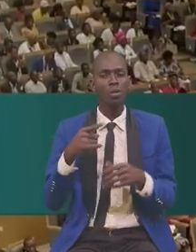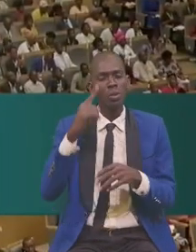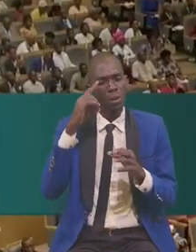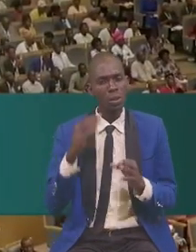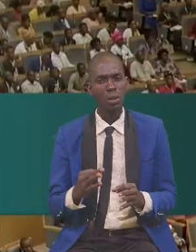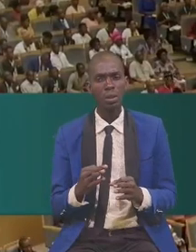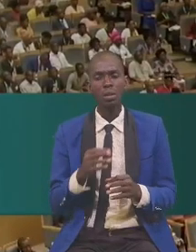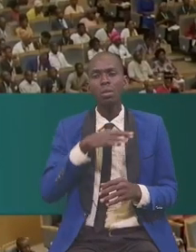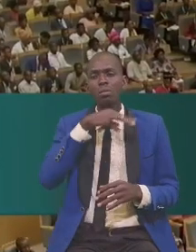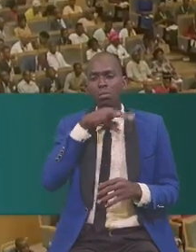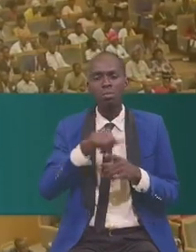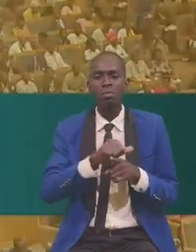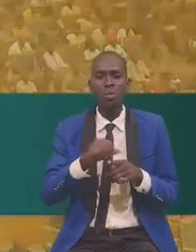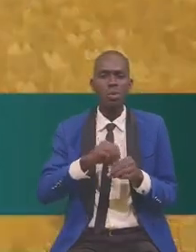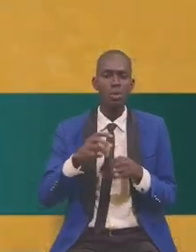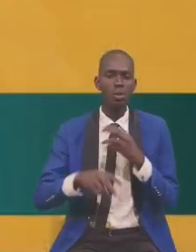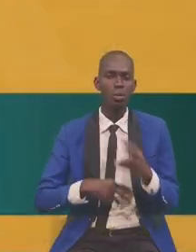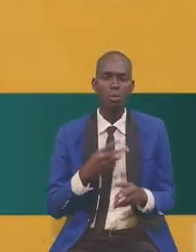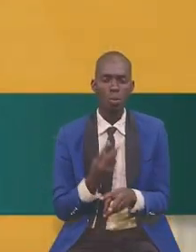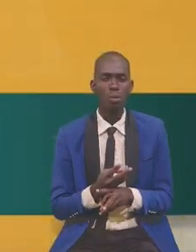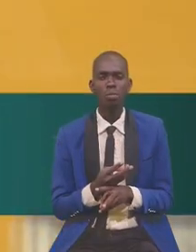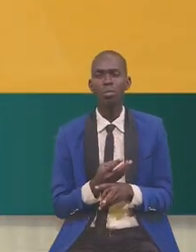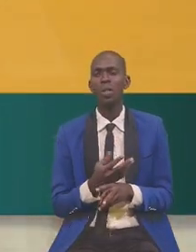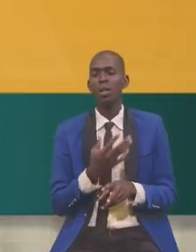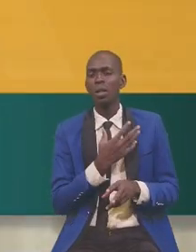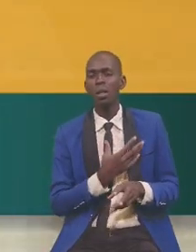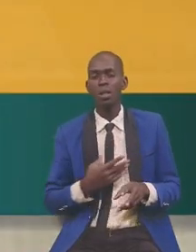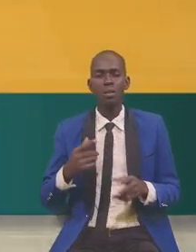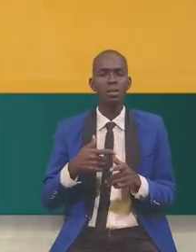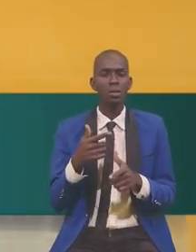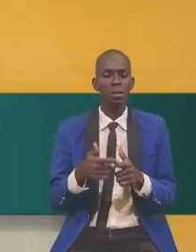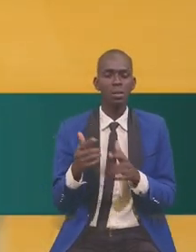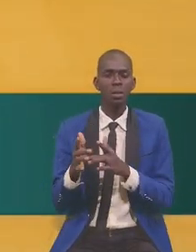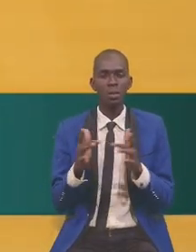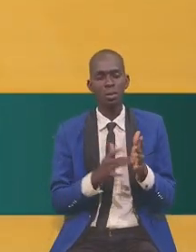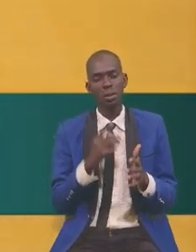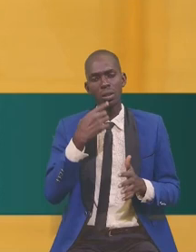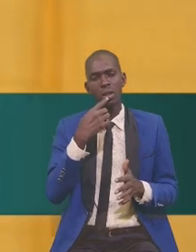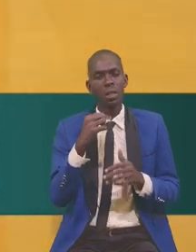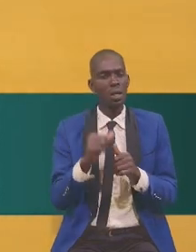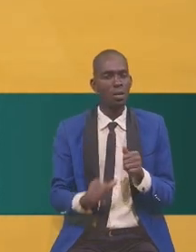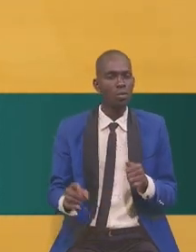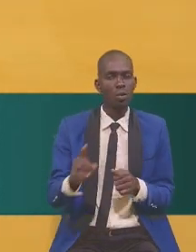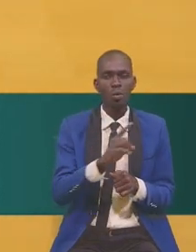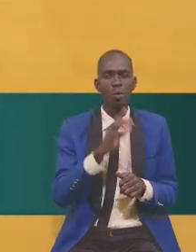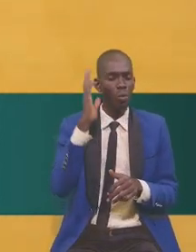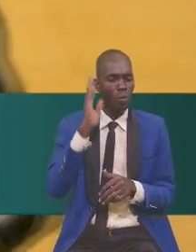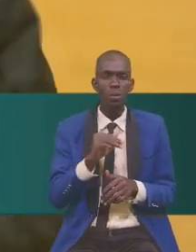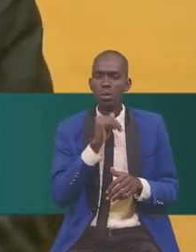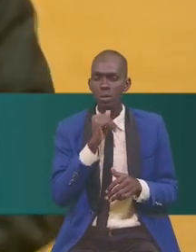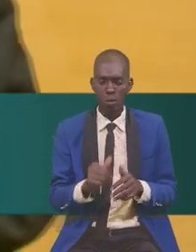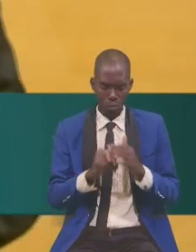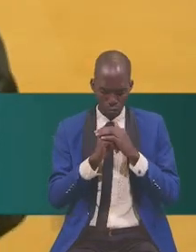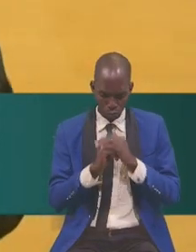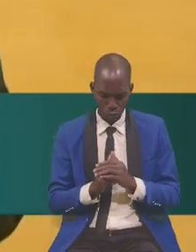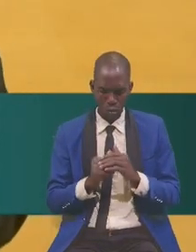the world, worsening conditions in the world, and yet Jesus said, everybody will not bow to the